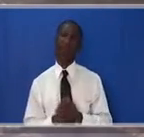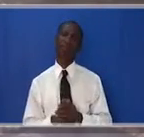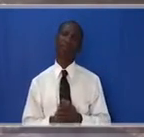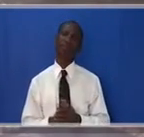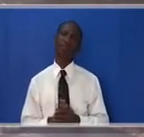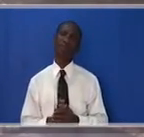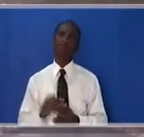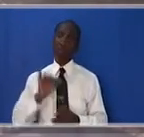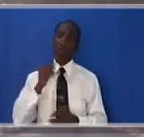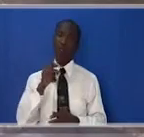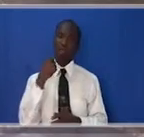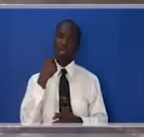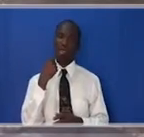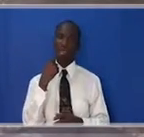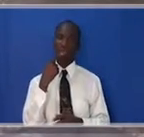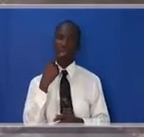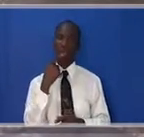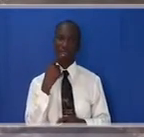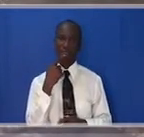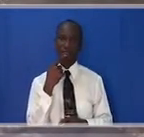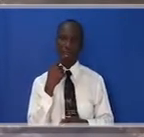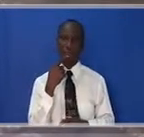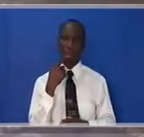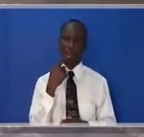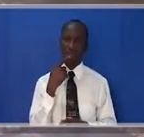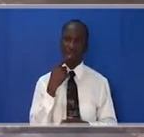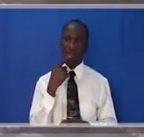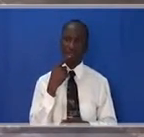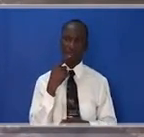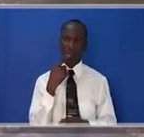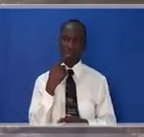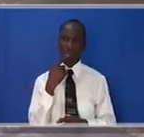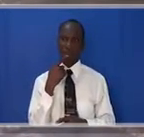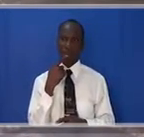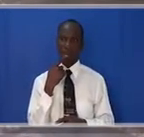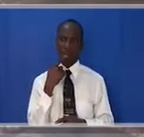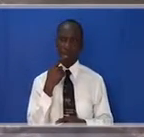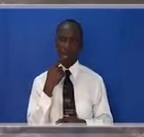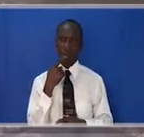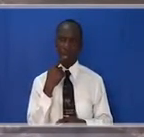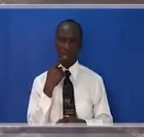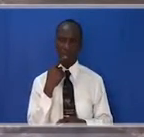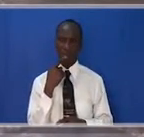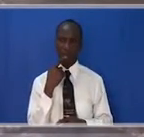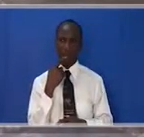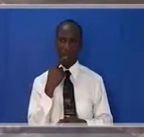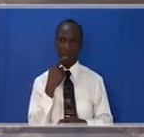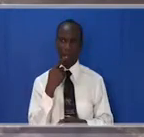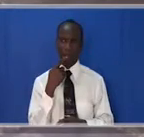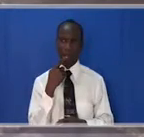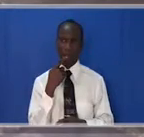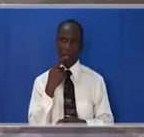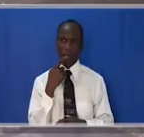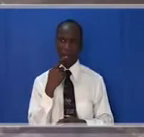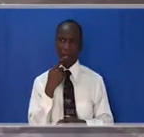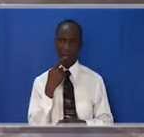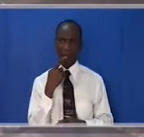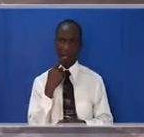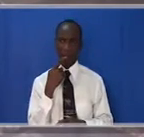nkron John say na me wo honhun mu Awurade da no chiche mu nkron ne edu no me wo honhun mu Awurade da